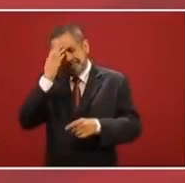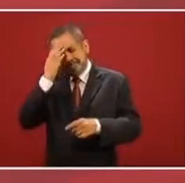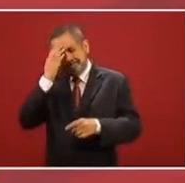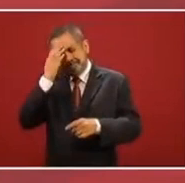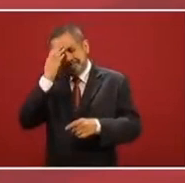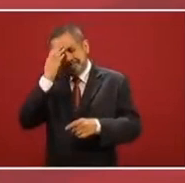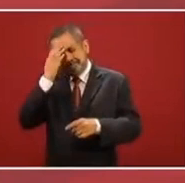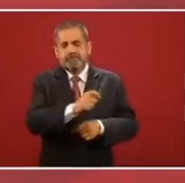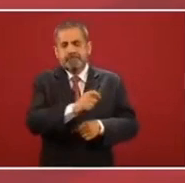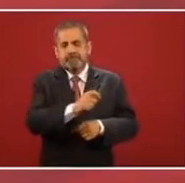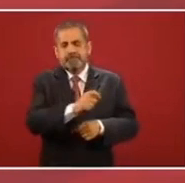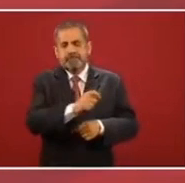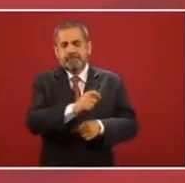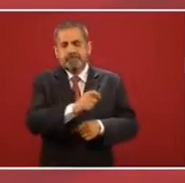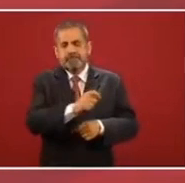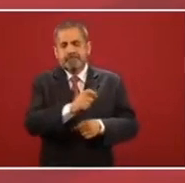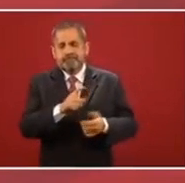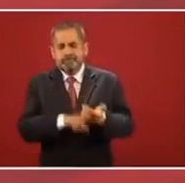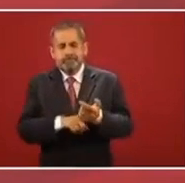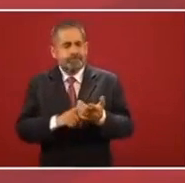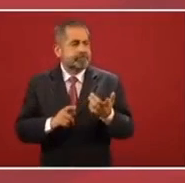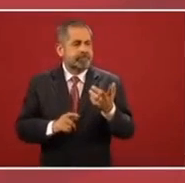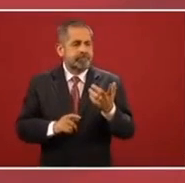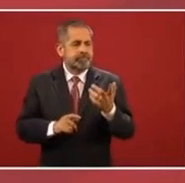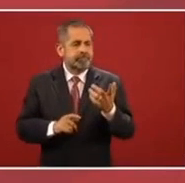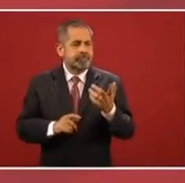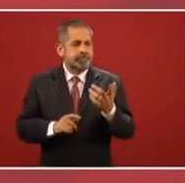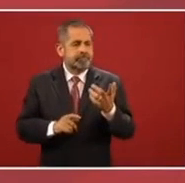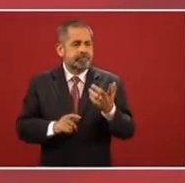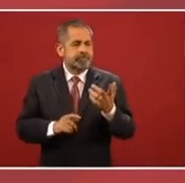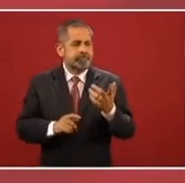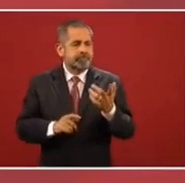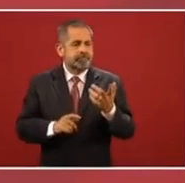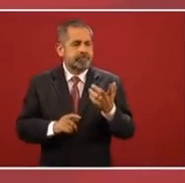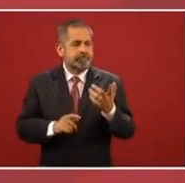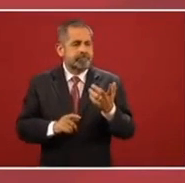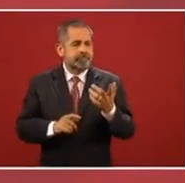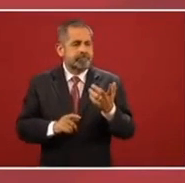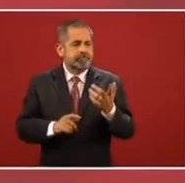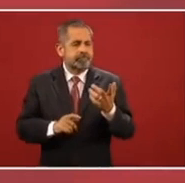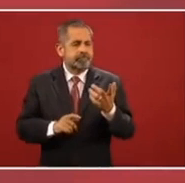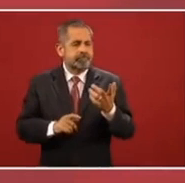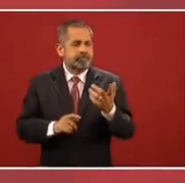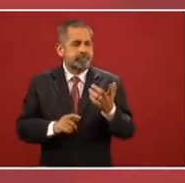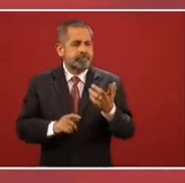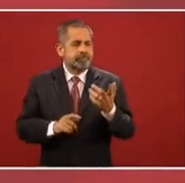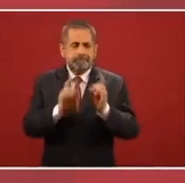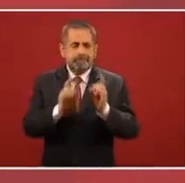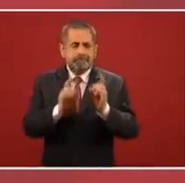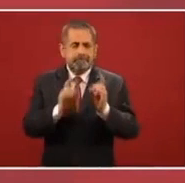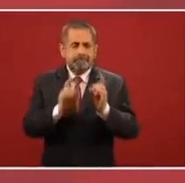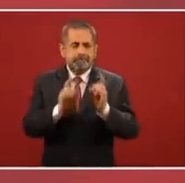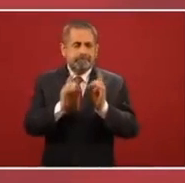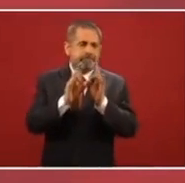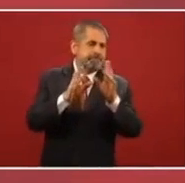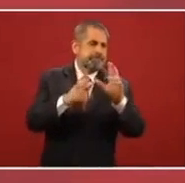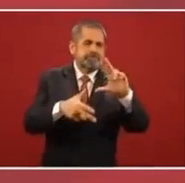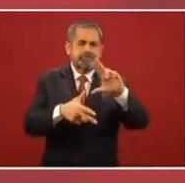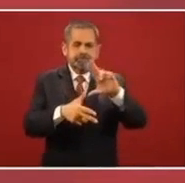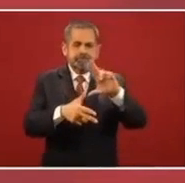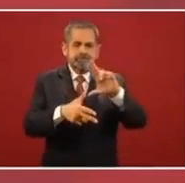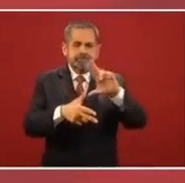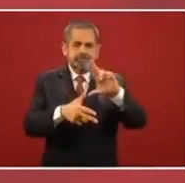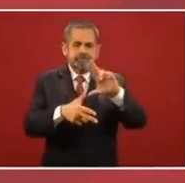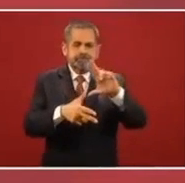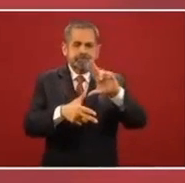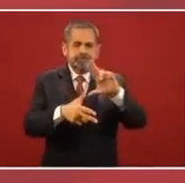typically recognized, aquellas relacionadas con those that are related to desastres naturales o causadas